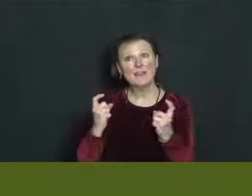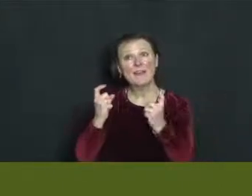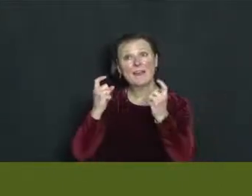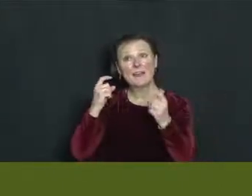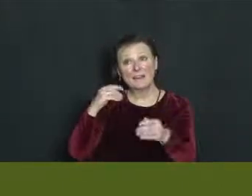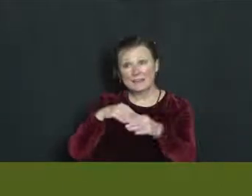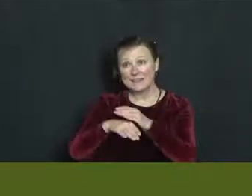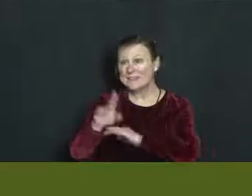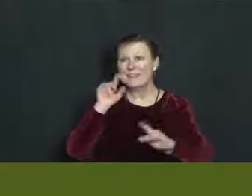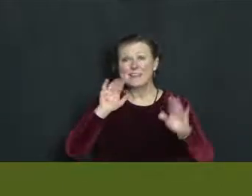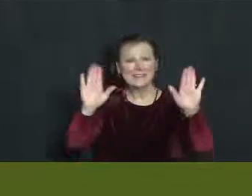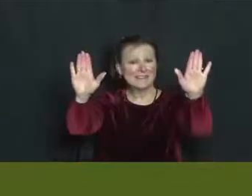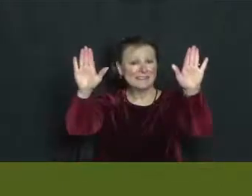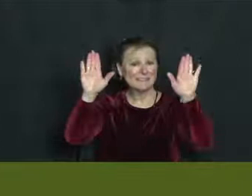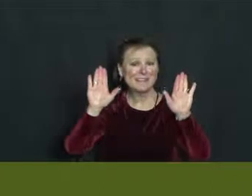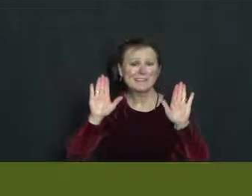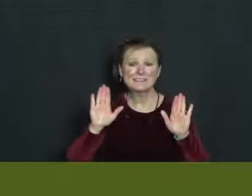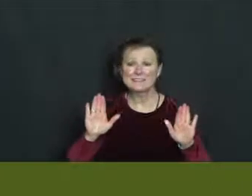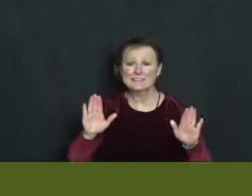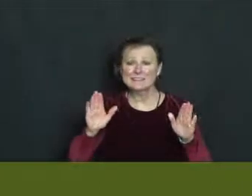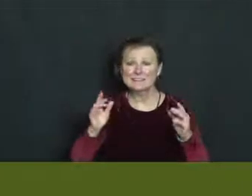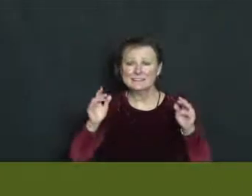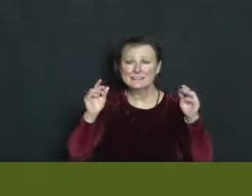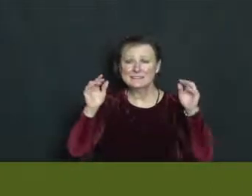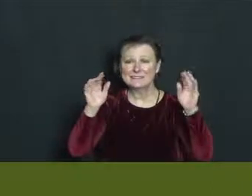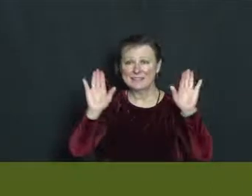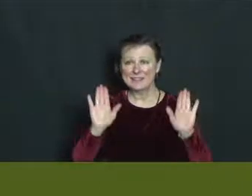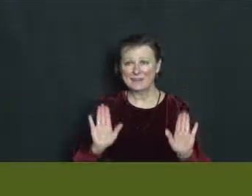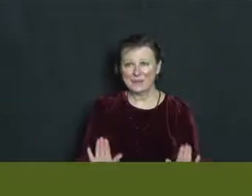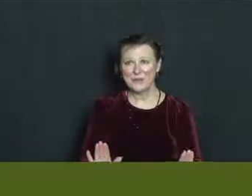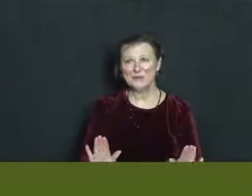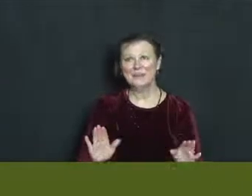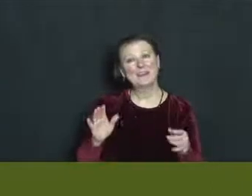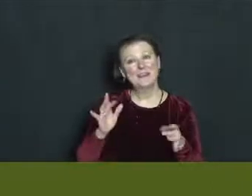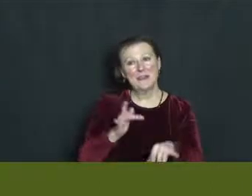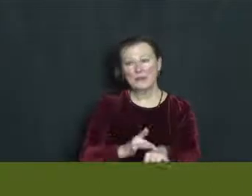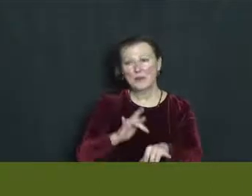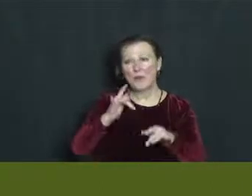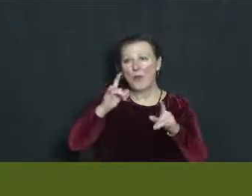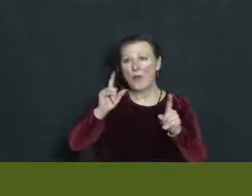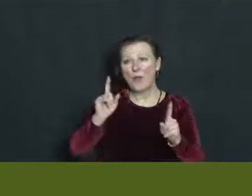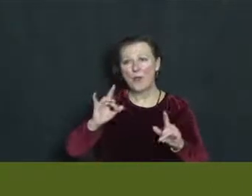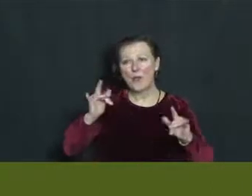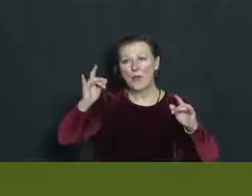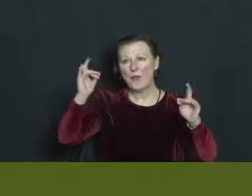Gloria in excelsis Deo.